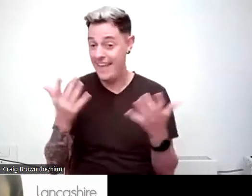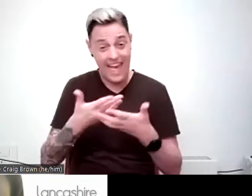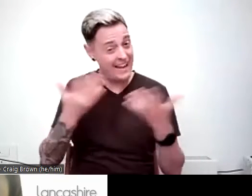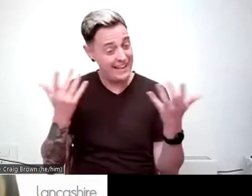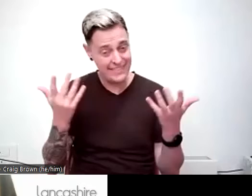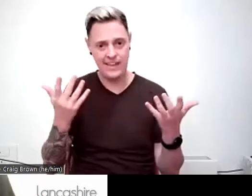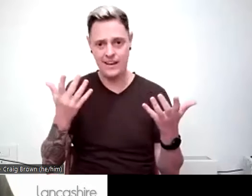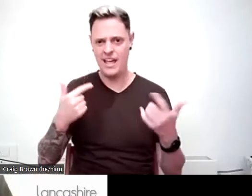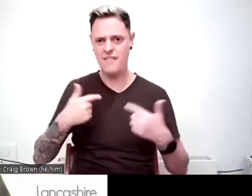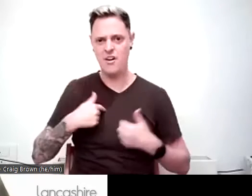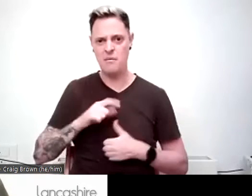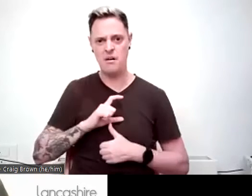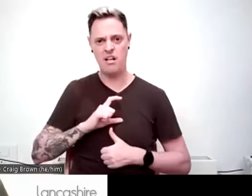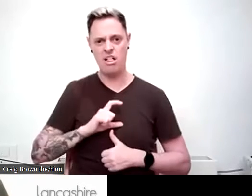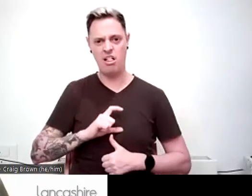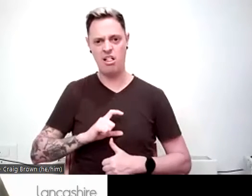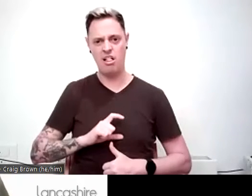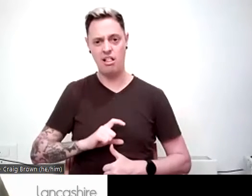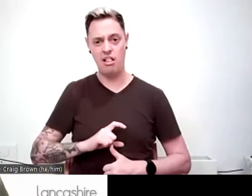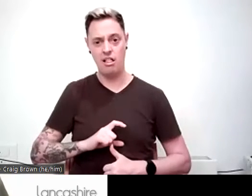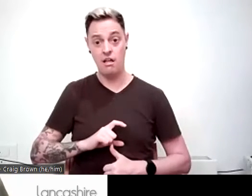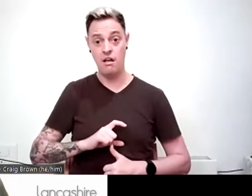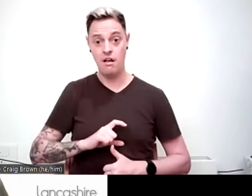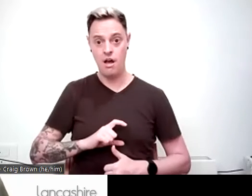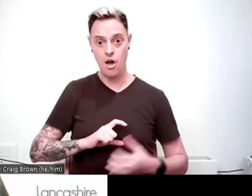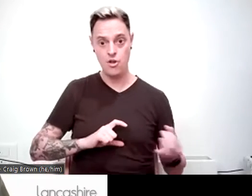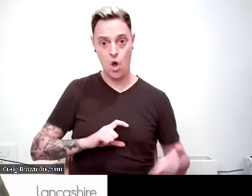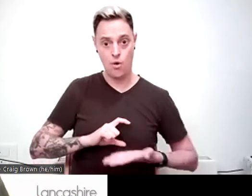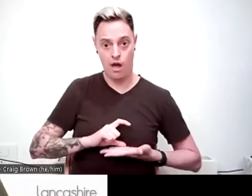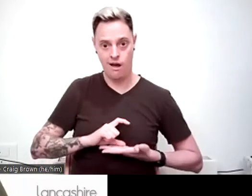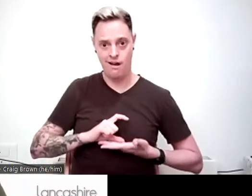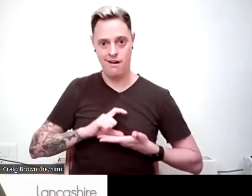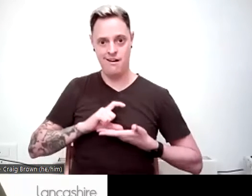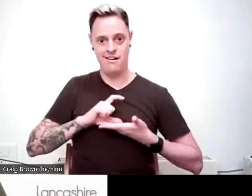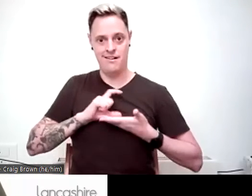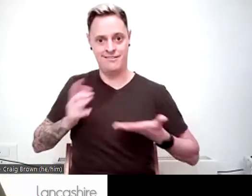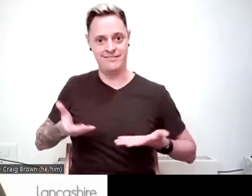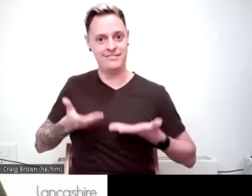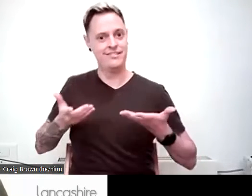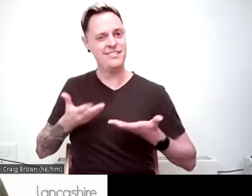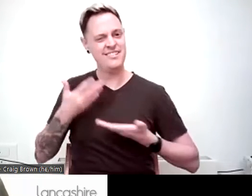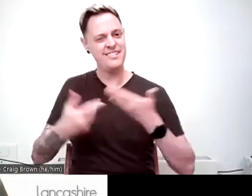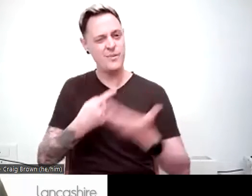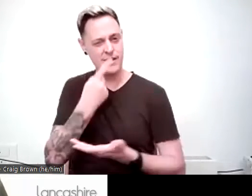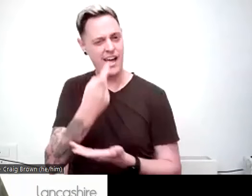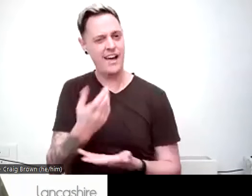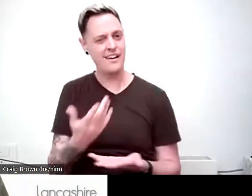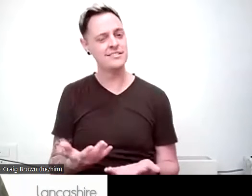down, or could ground me if I'm feeling kind of all over the show. And